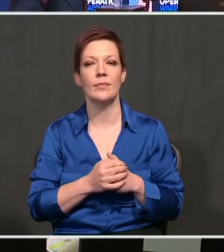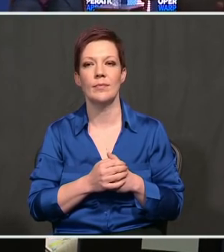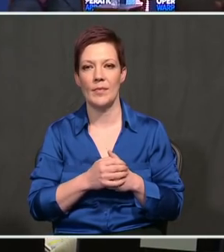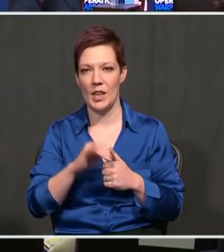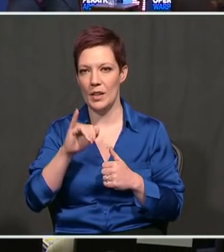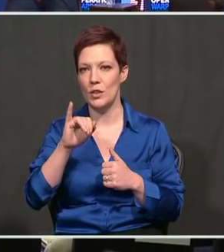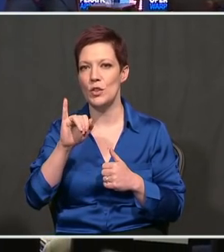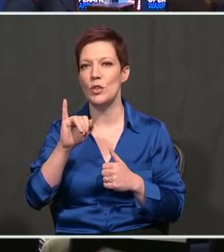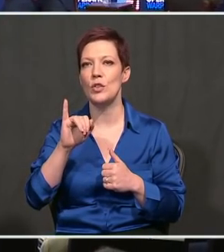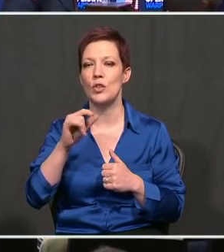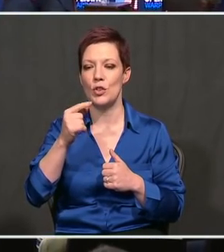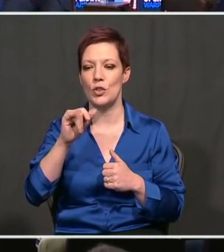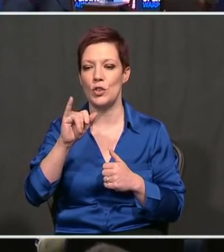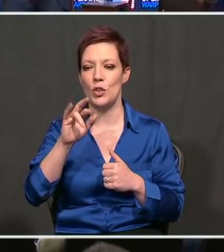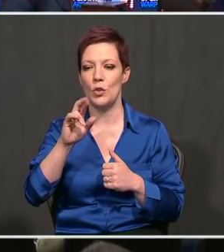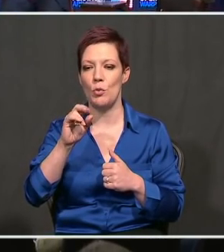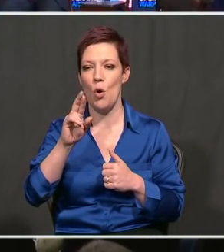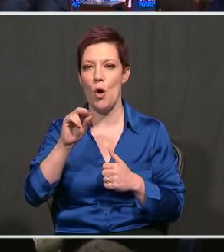Well, good.